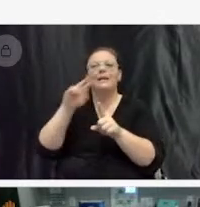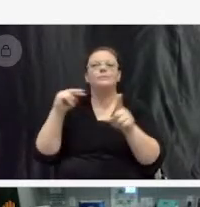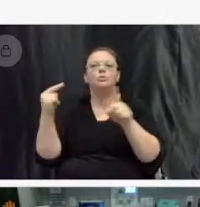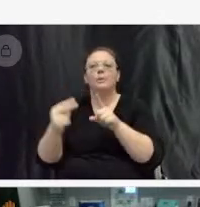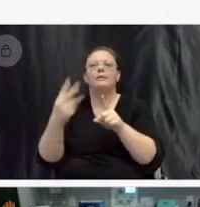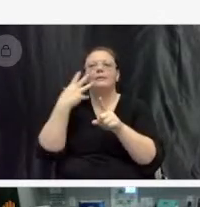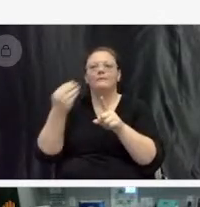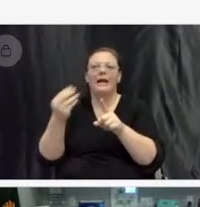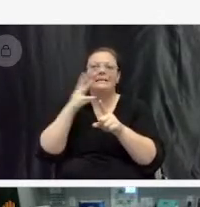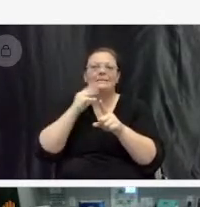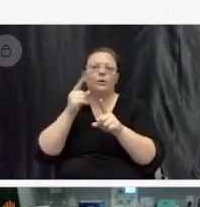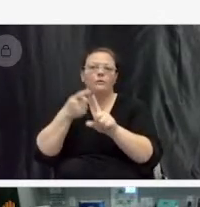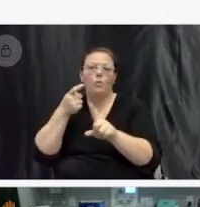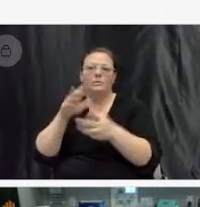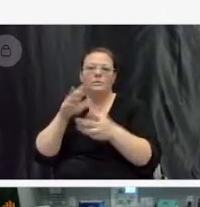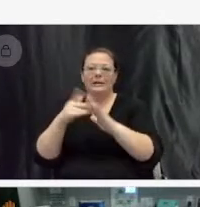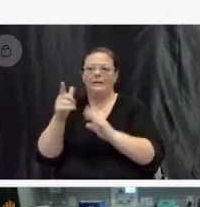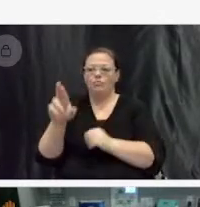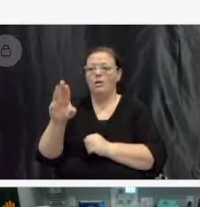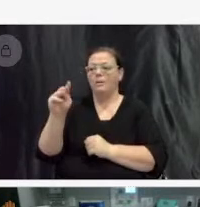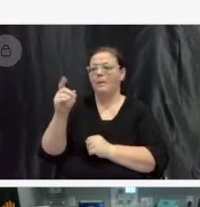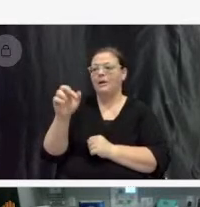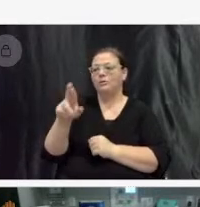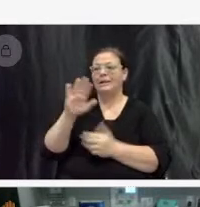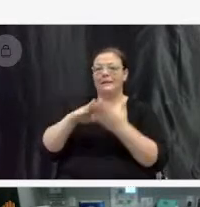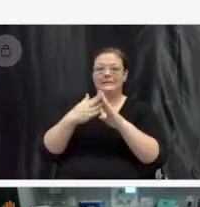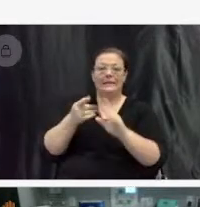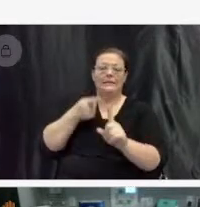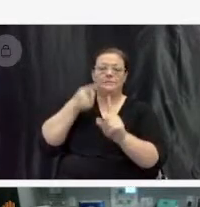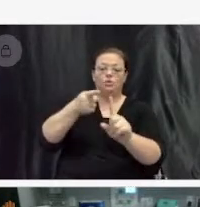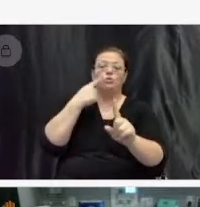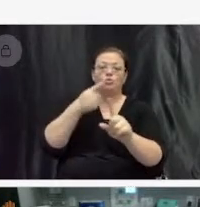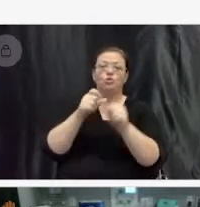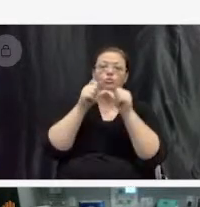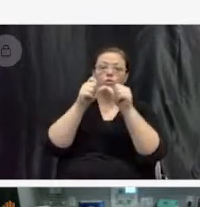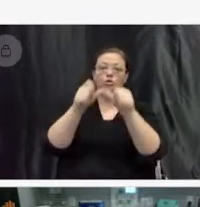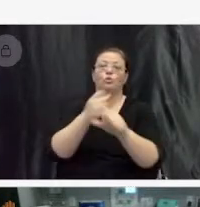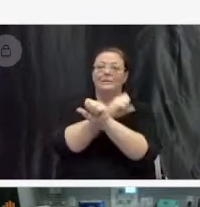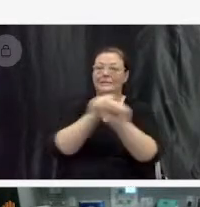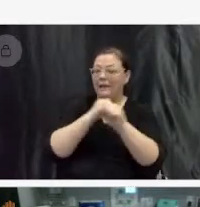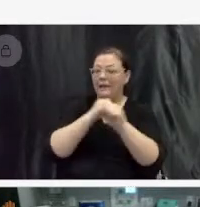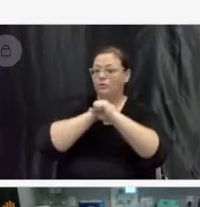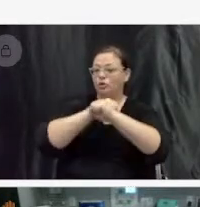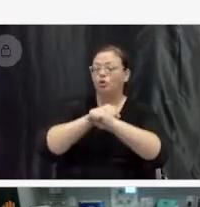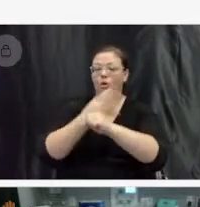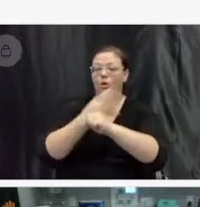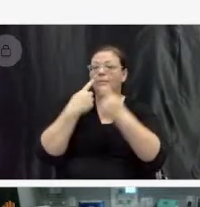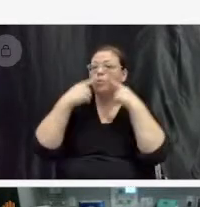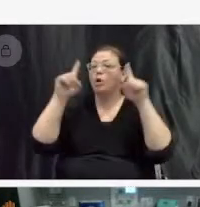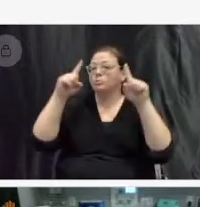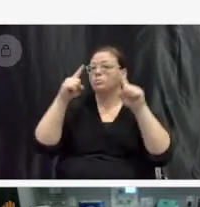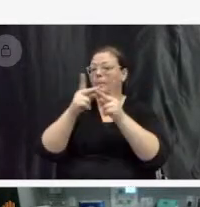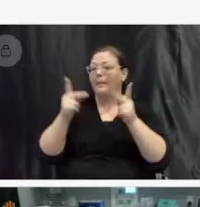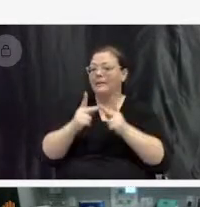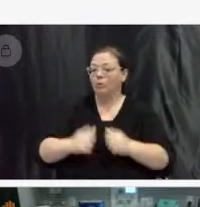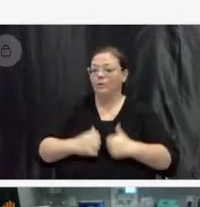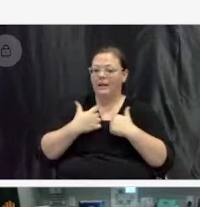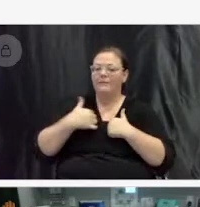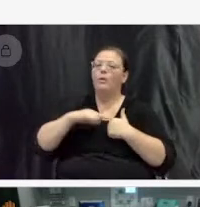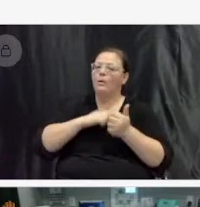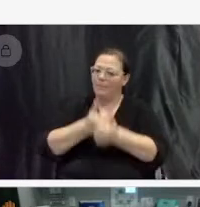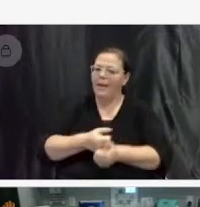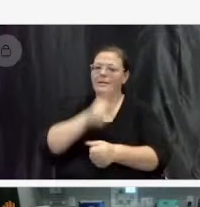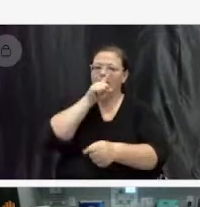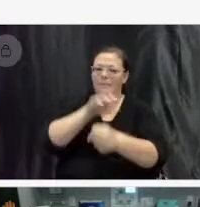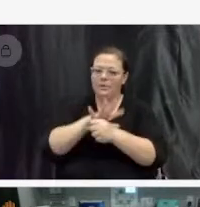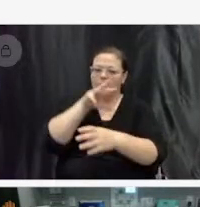Little Rock. The mayor states that the city's mission is to ensure safe, secure, and a prospering space to live, work, and play, and we fully commit to